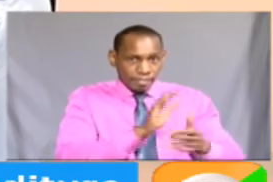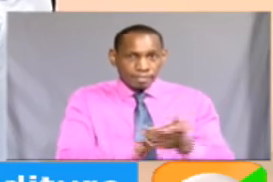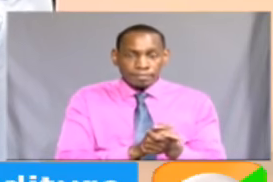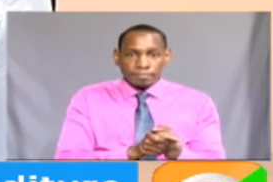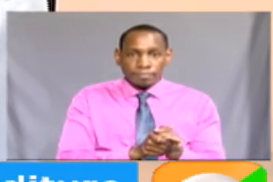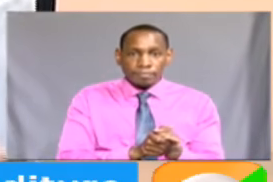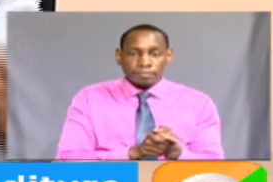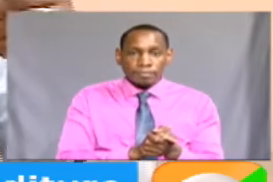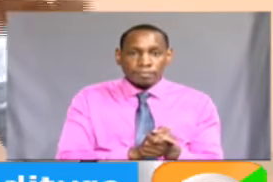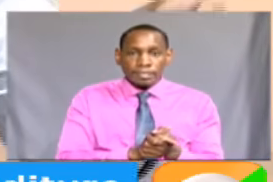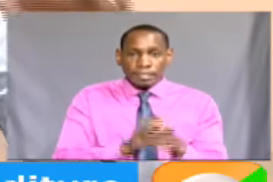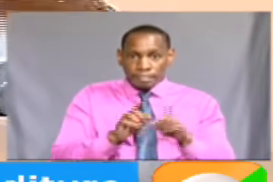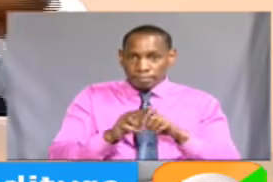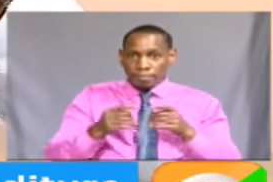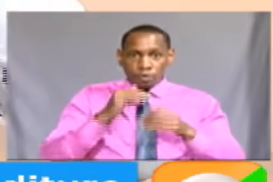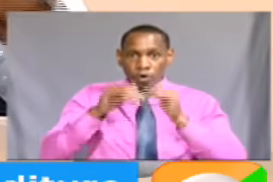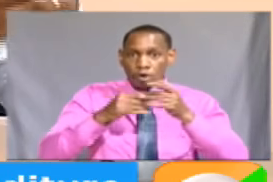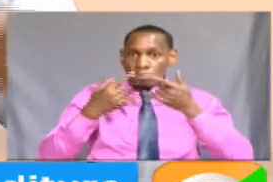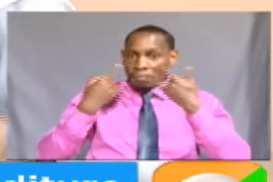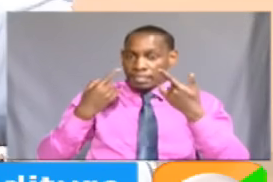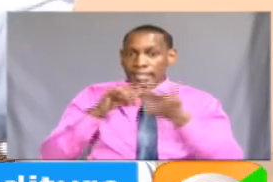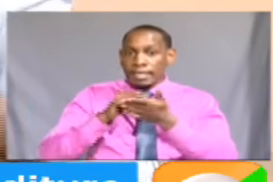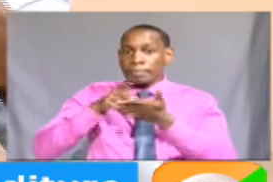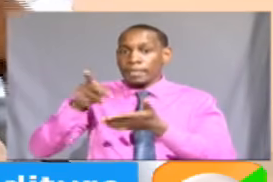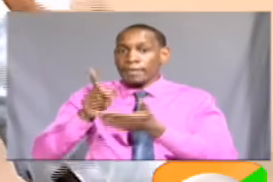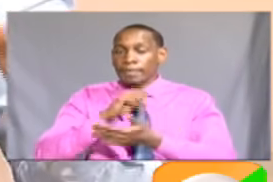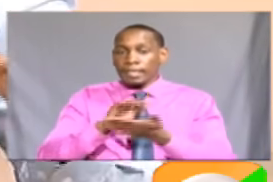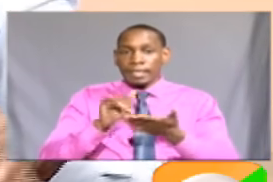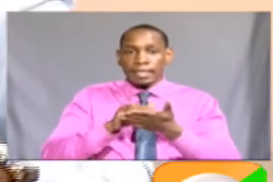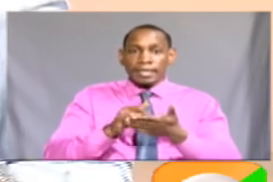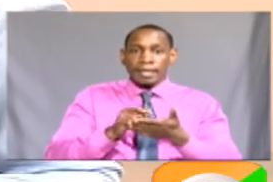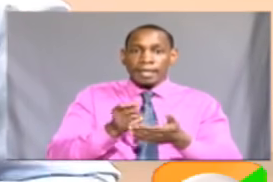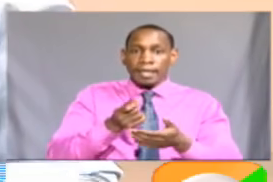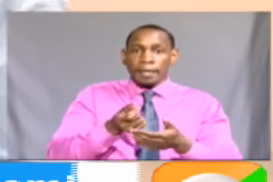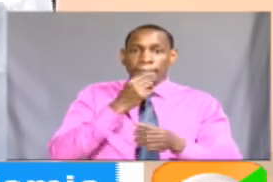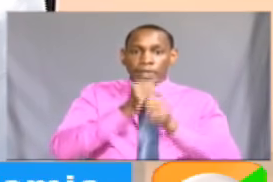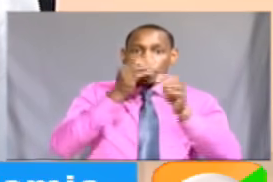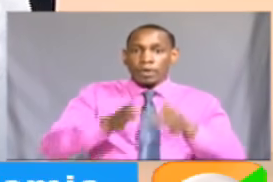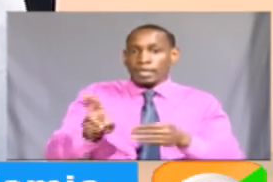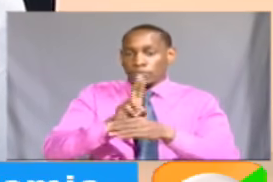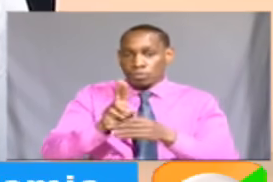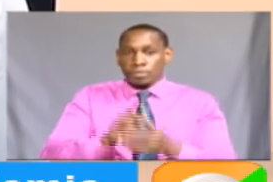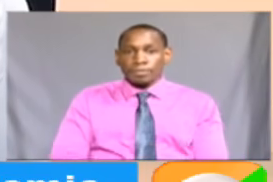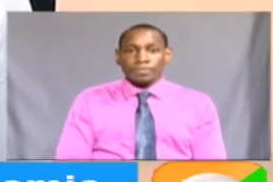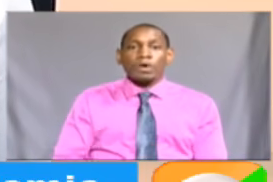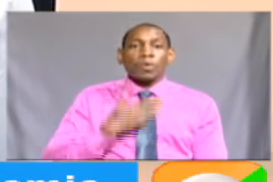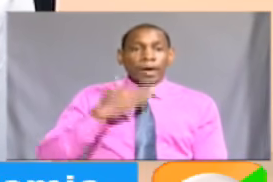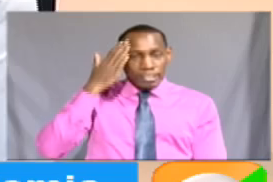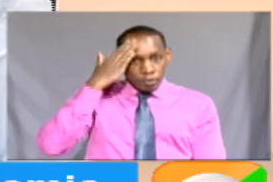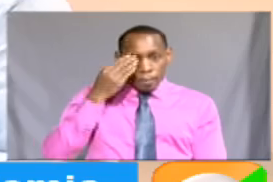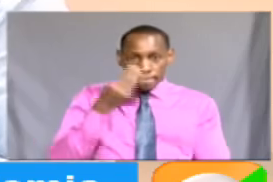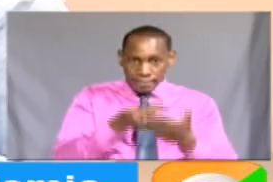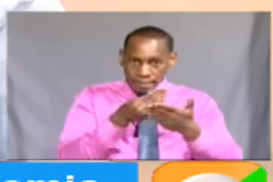to the last mask, you know, the ones that, you know, the medics use and throw away. We want to know to the last